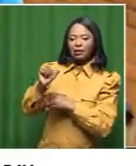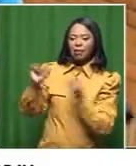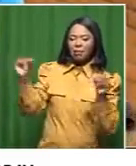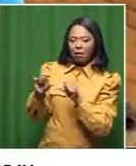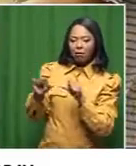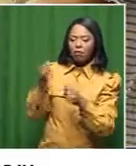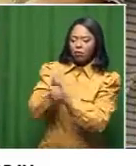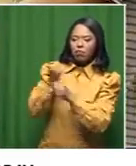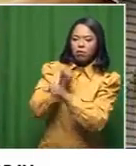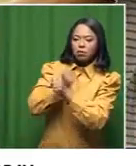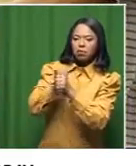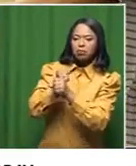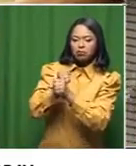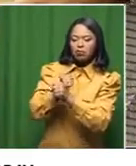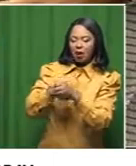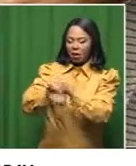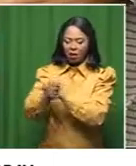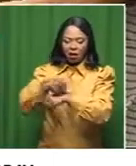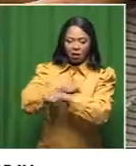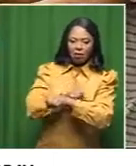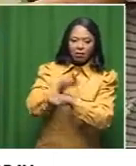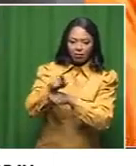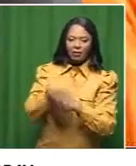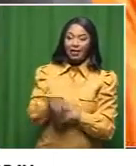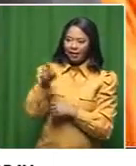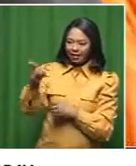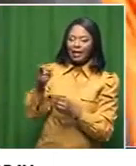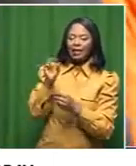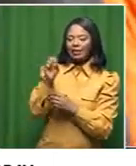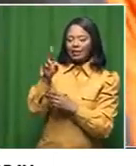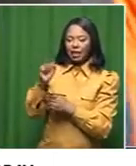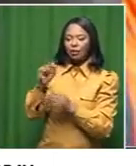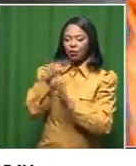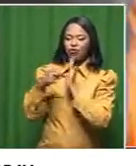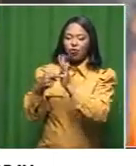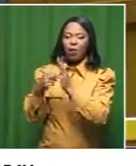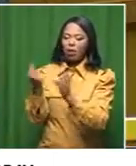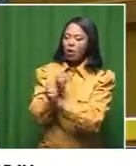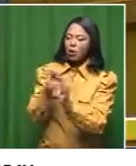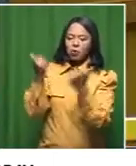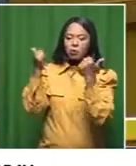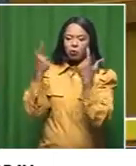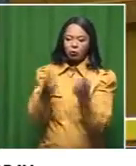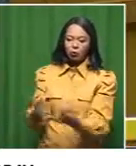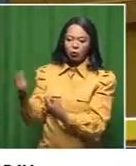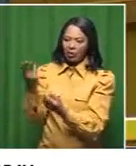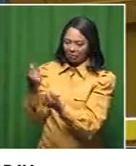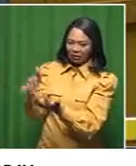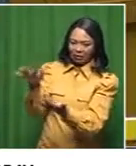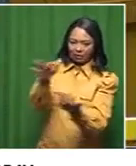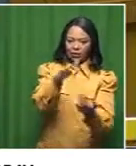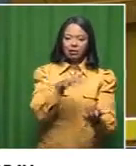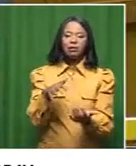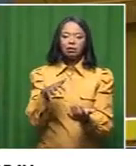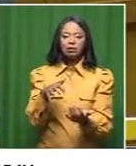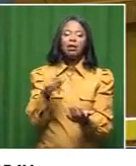institution. So it's one thing to do tax collection, and the key is precisely what you have outlined now. How then